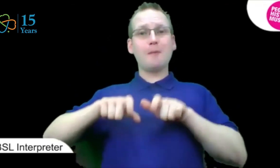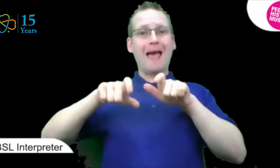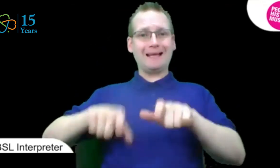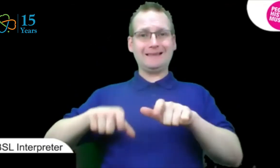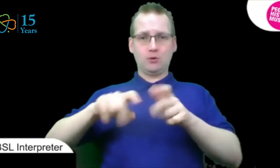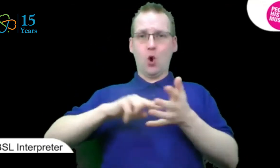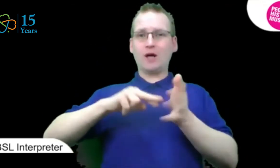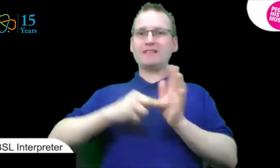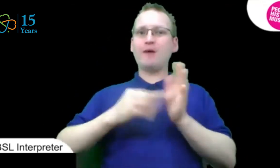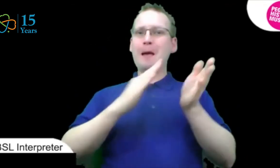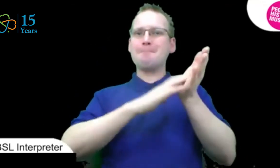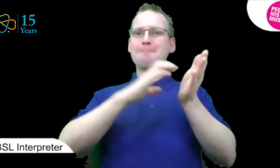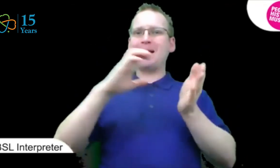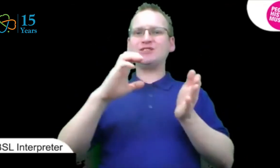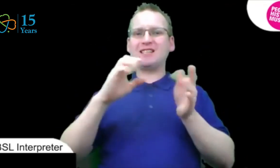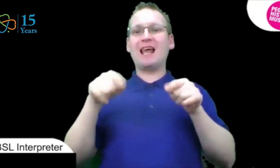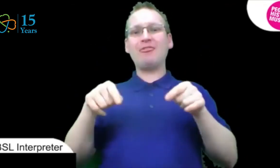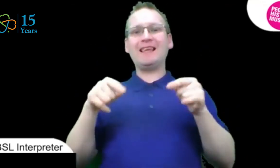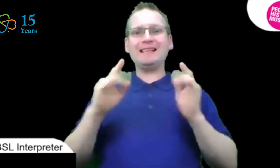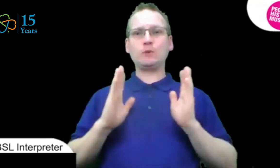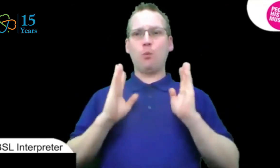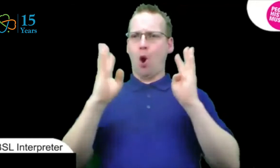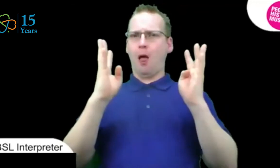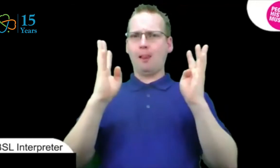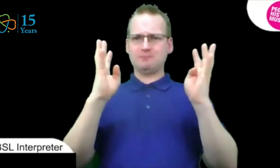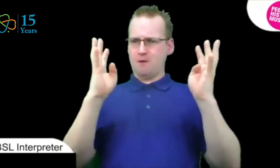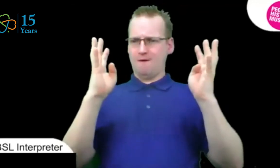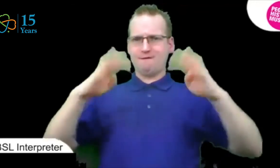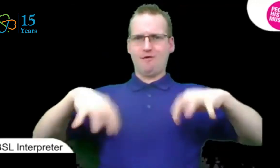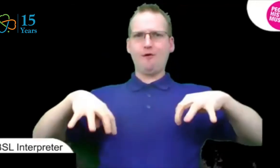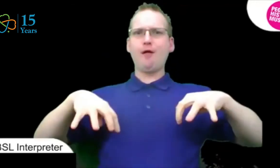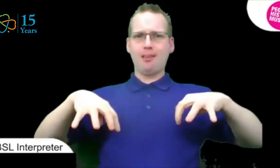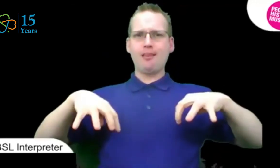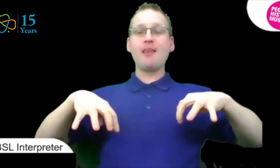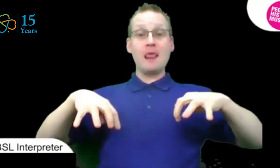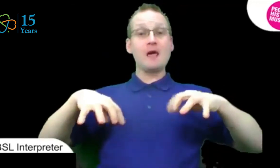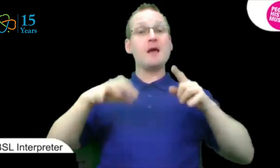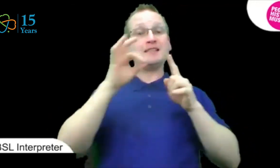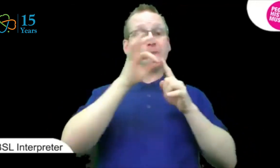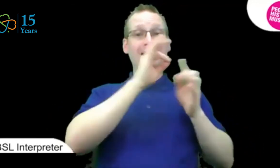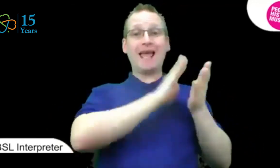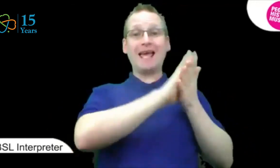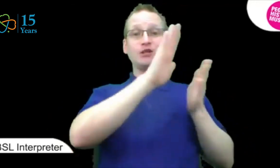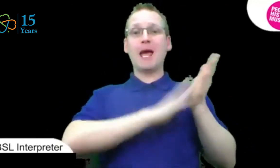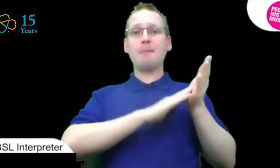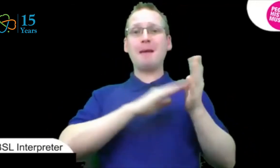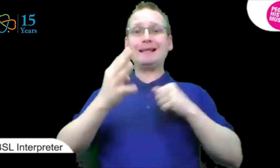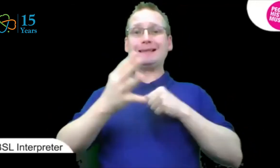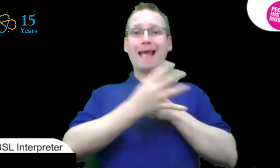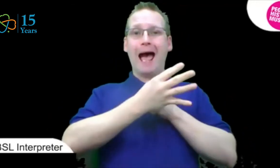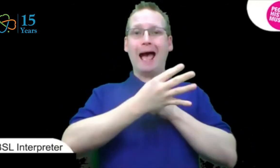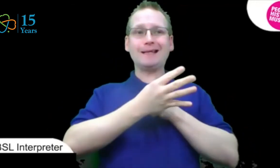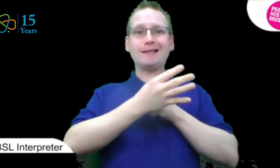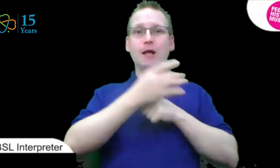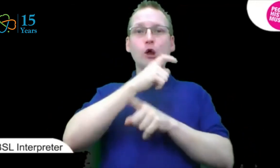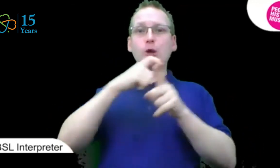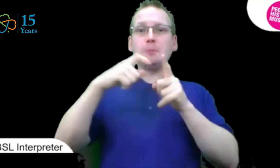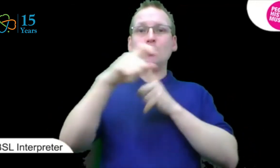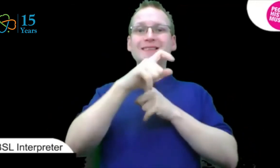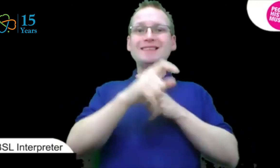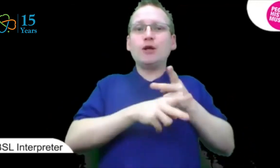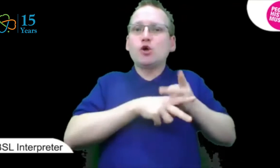for Manchester's These Walls Must Fall. And Jenny was one of PHM's 9 community curators who researched and